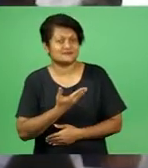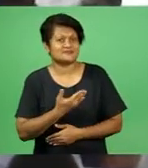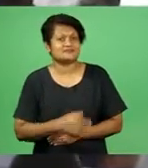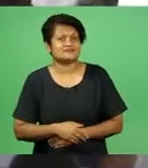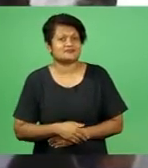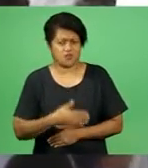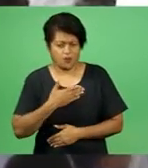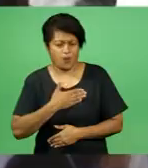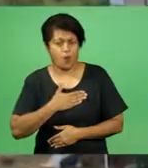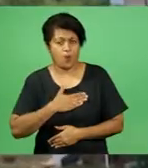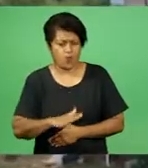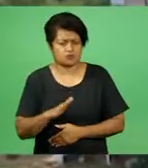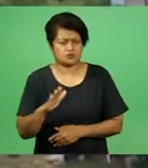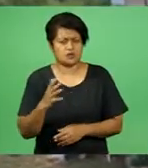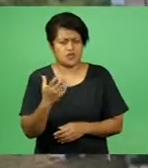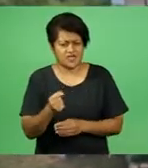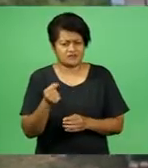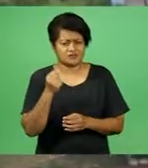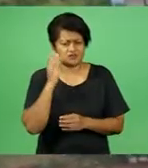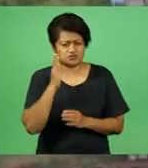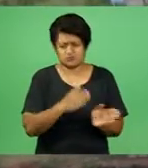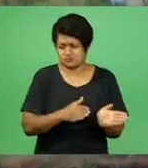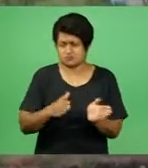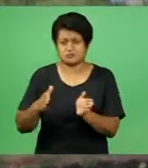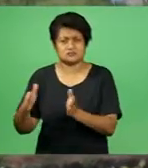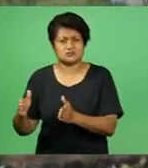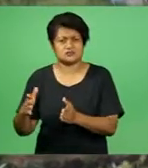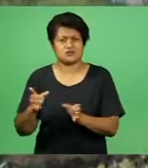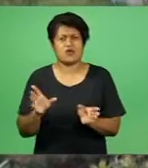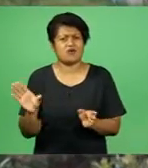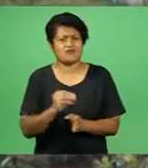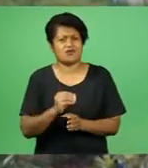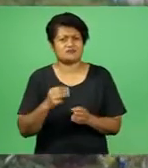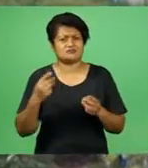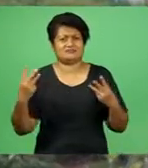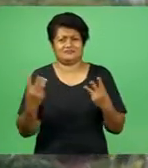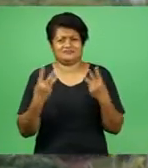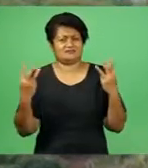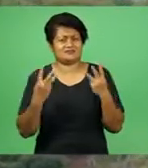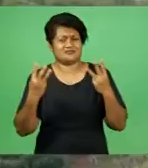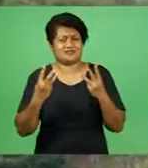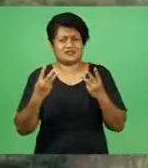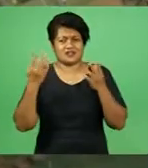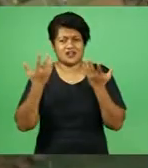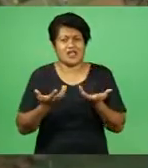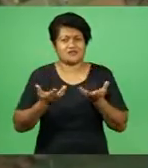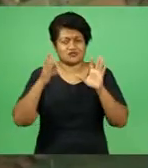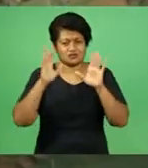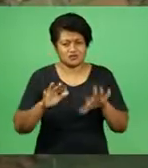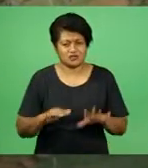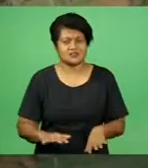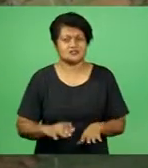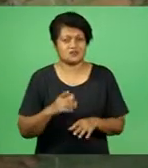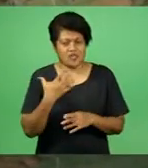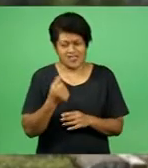We want to put the school away from the path of strong winds, waves and heavy rain. We have people here who are working to get us a good spot to move